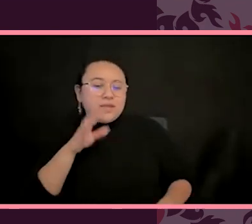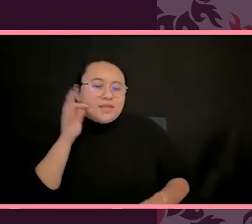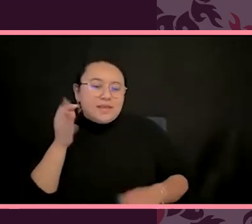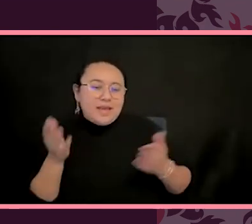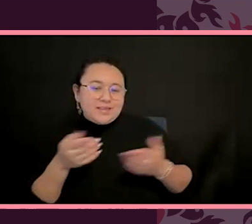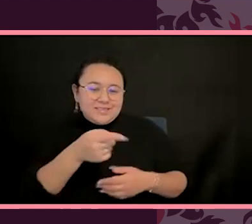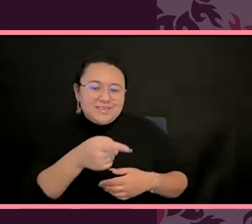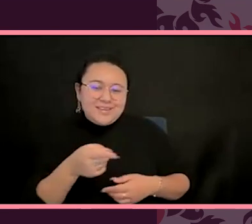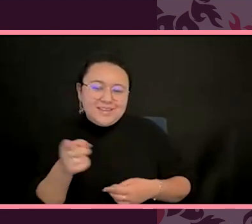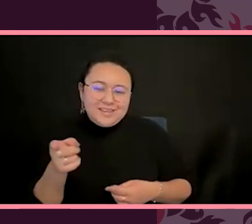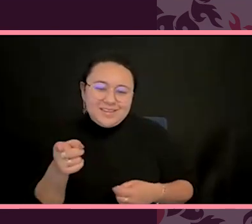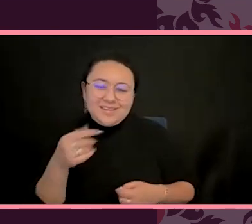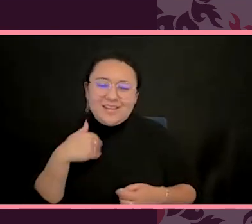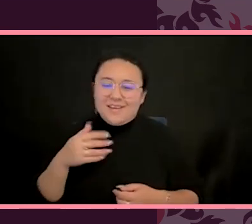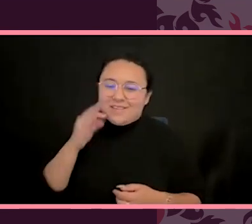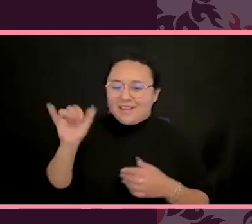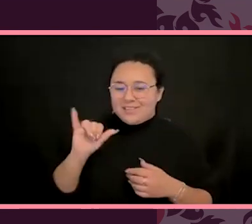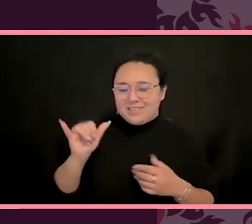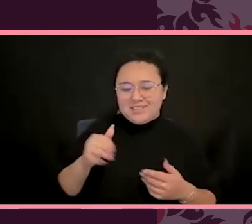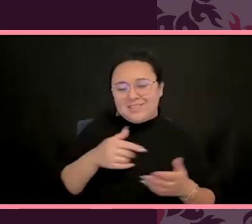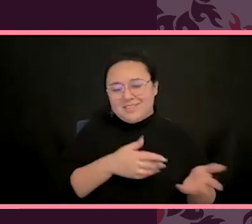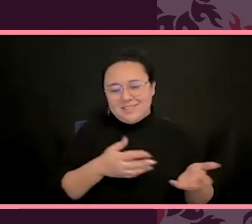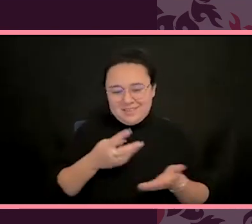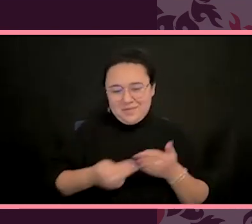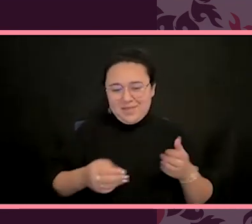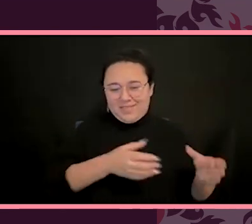here. And I've got one too now.